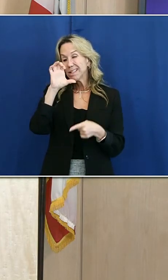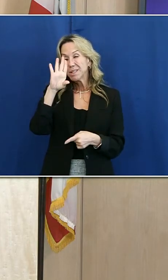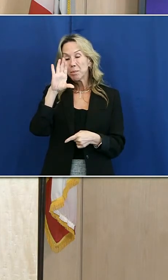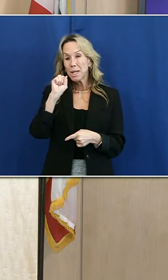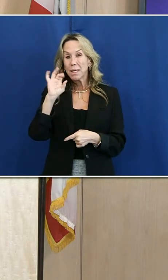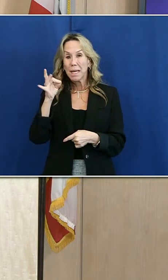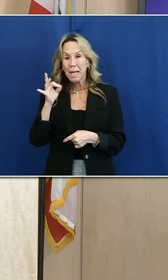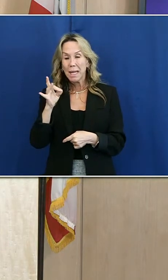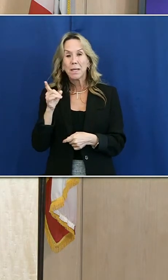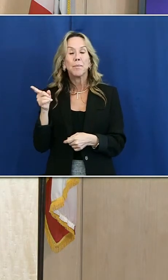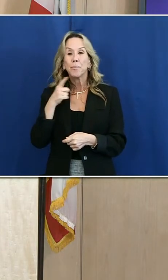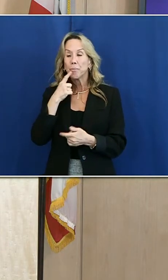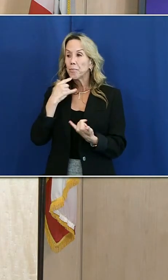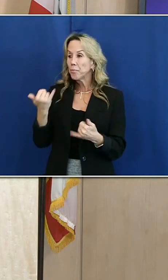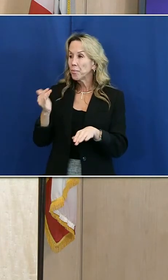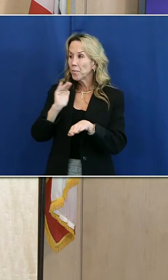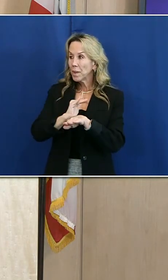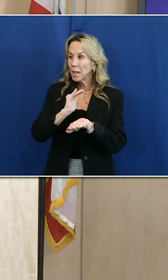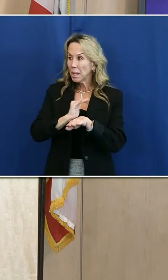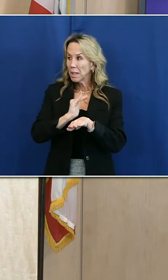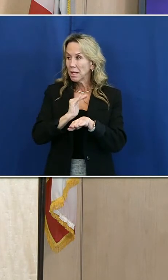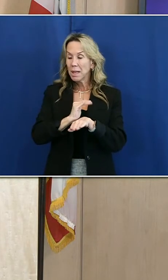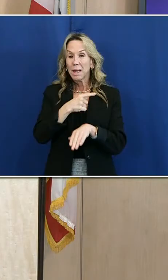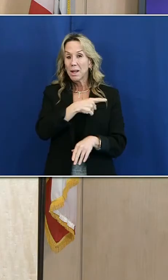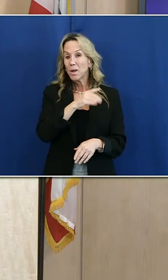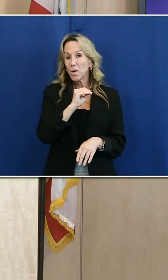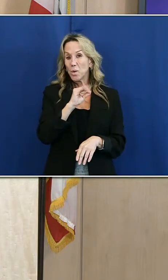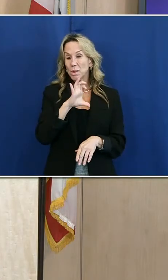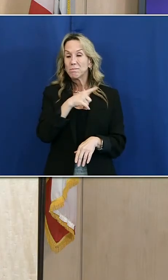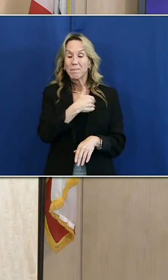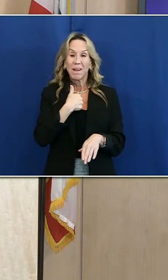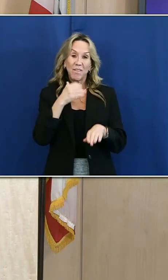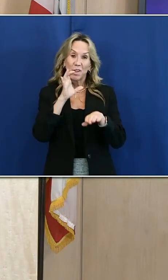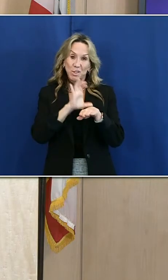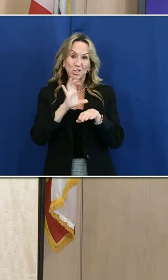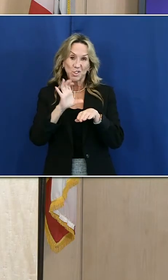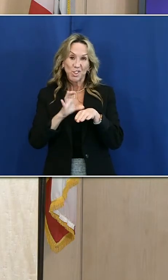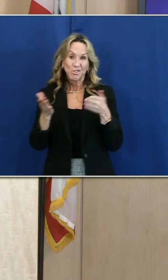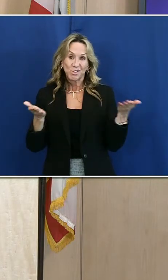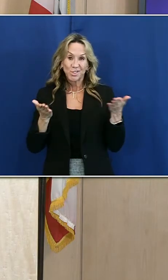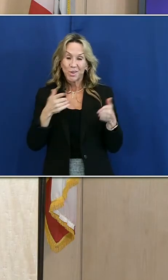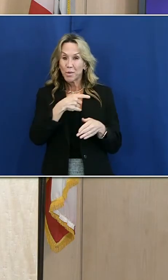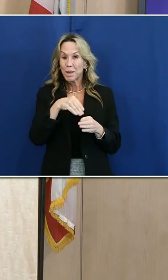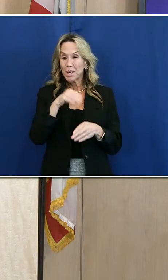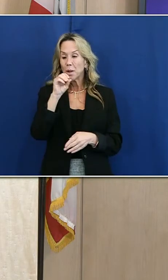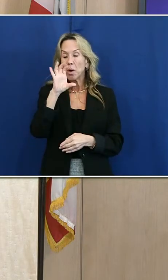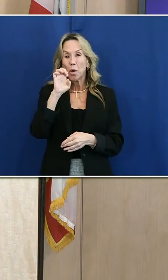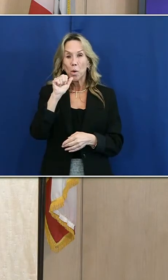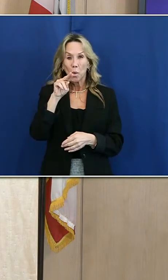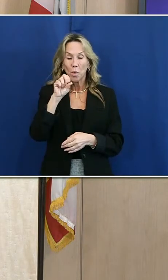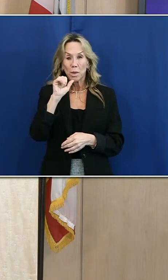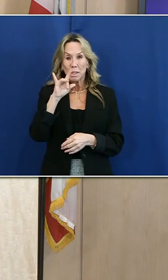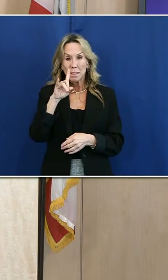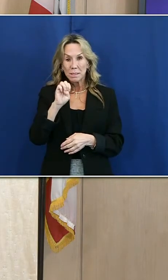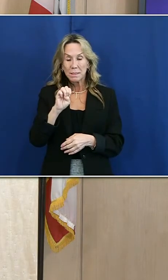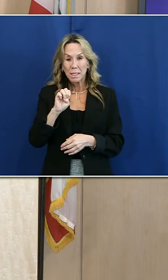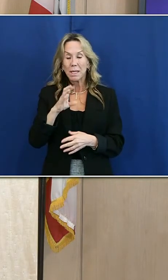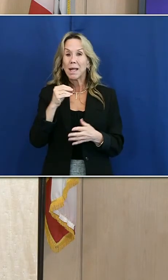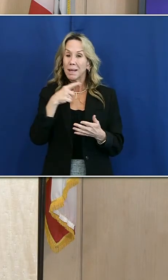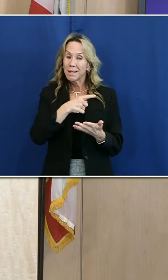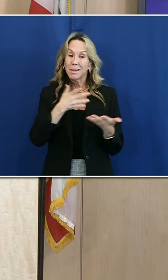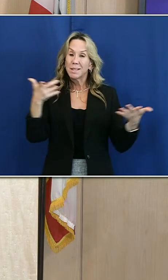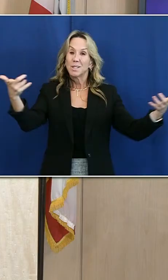says, tonight Saturate OC is having a church service in Oceanside. Their events in Orange County have drawn massive